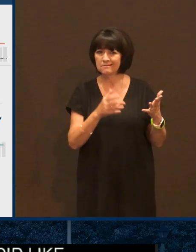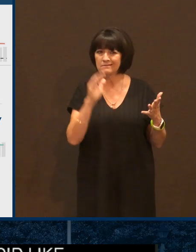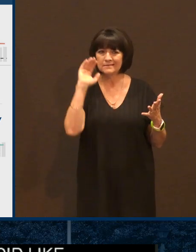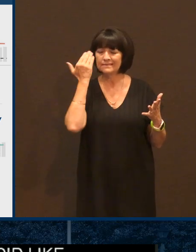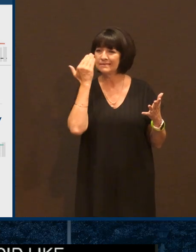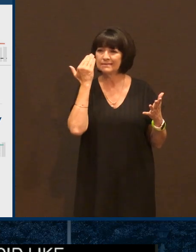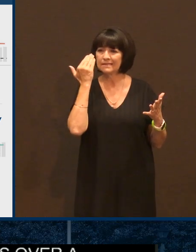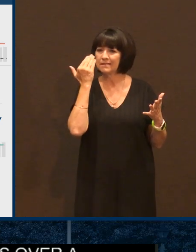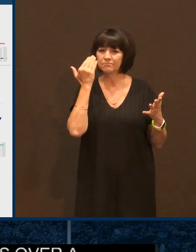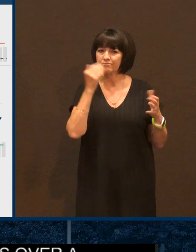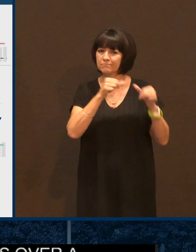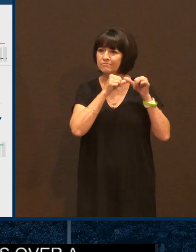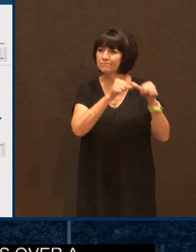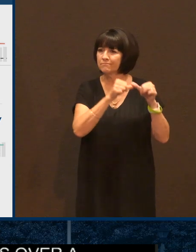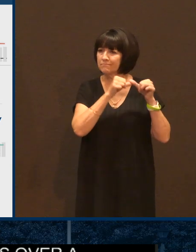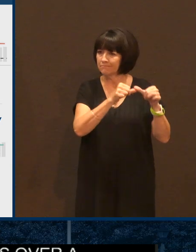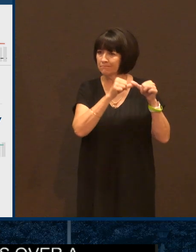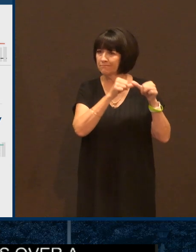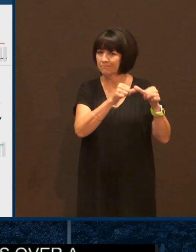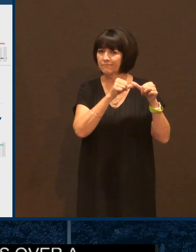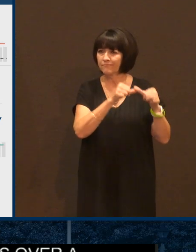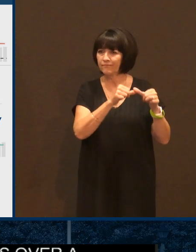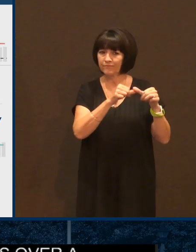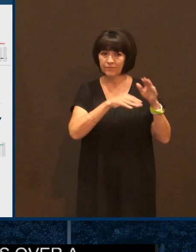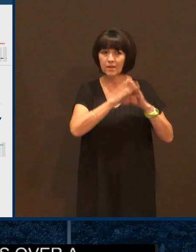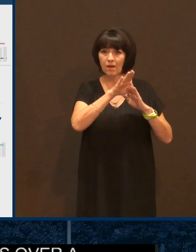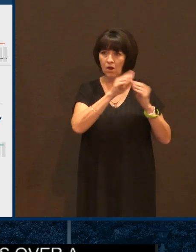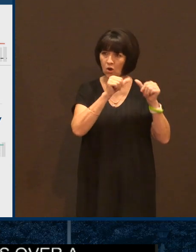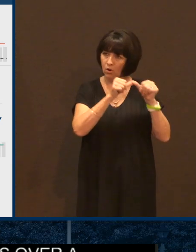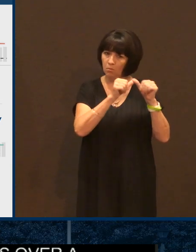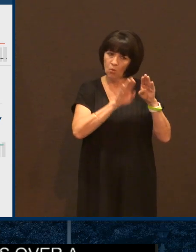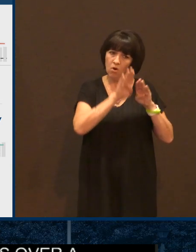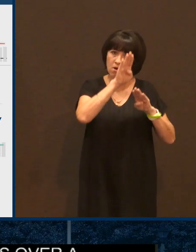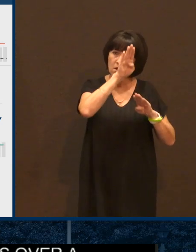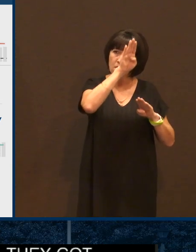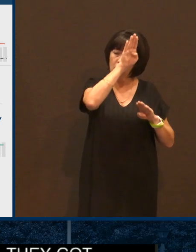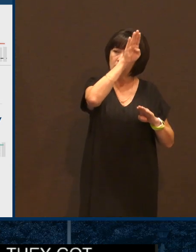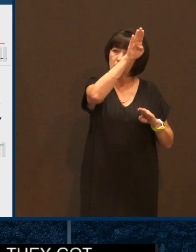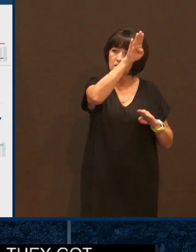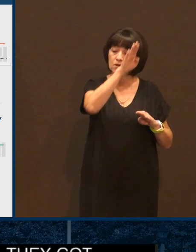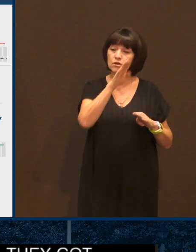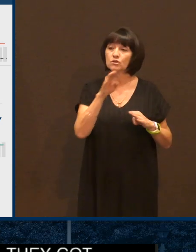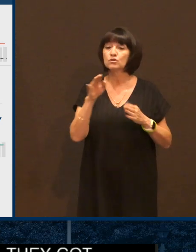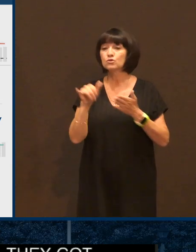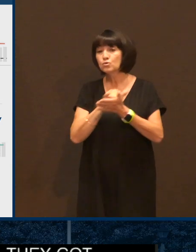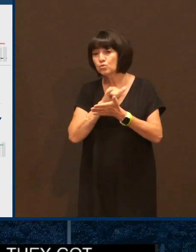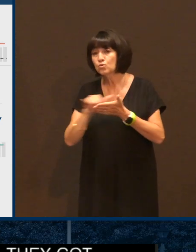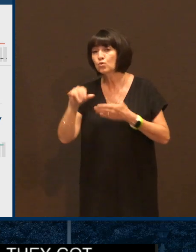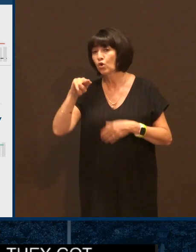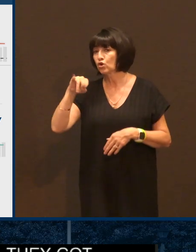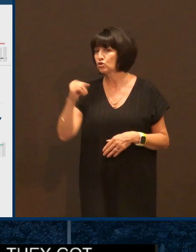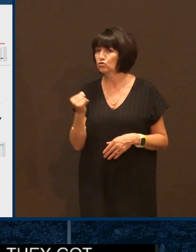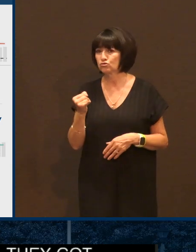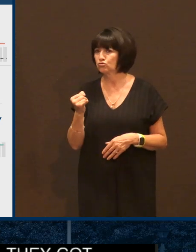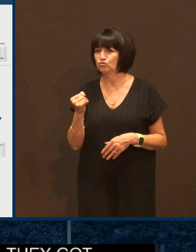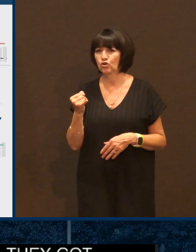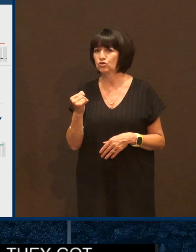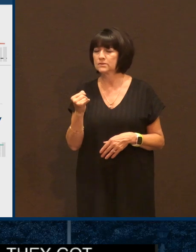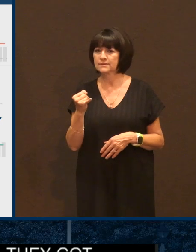got to a level, and then it exploded beyond that. New Jersey and New York really have done an amazing job. They were